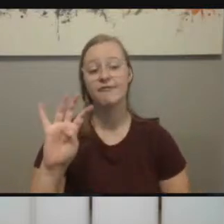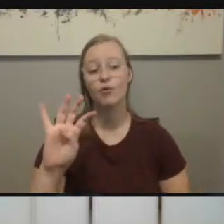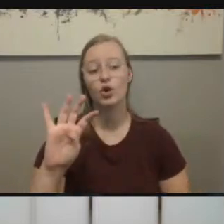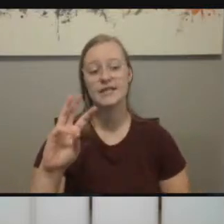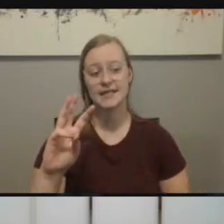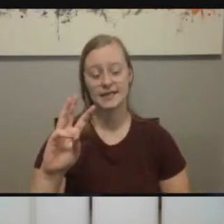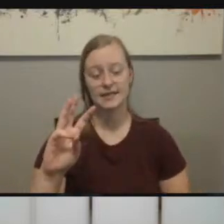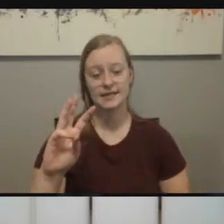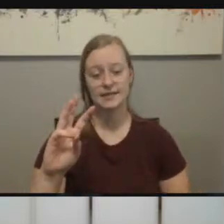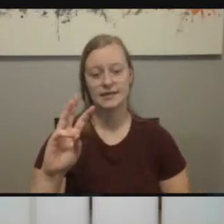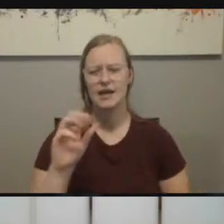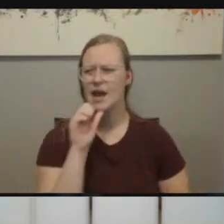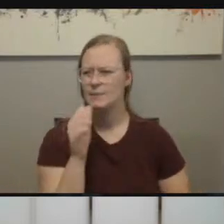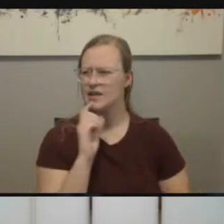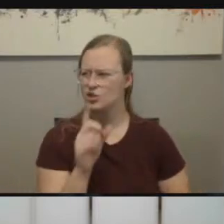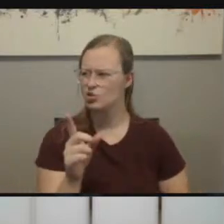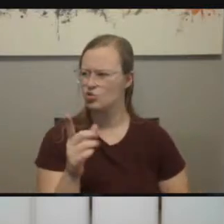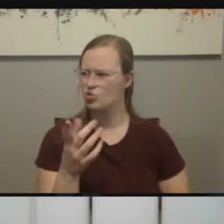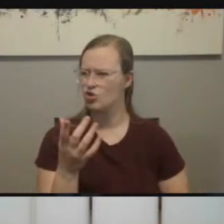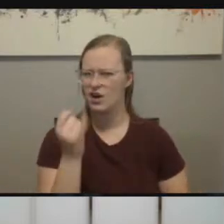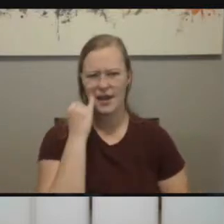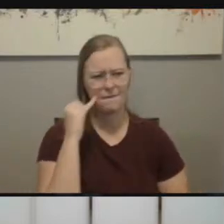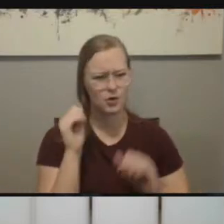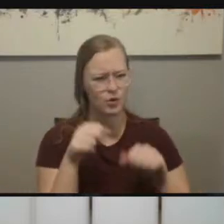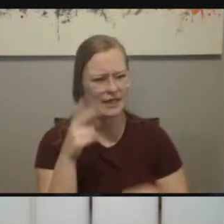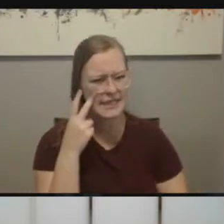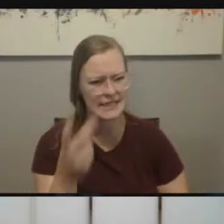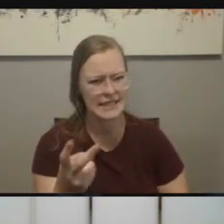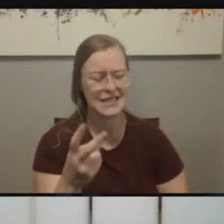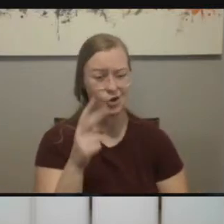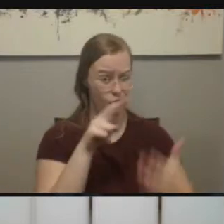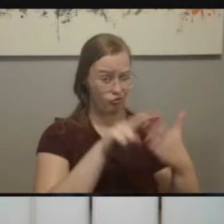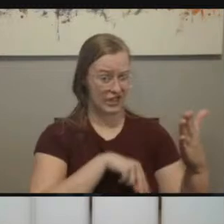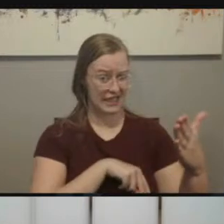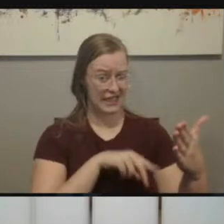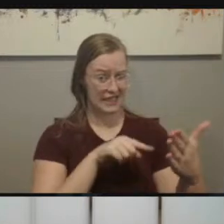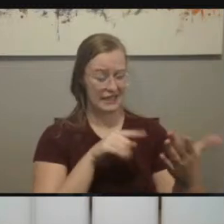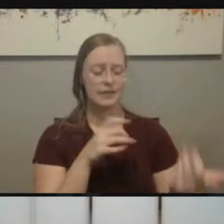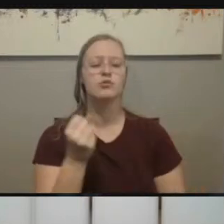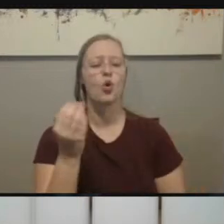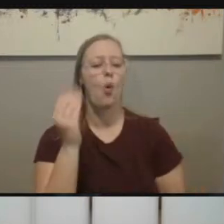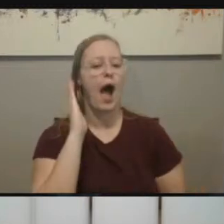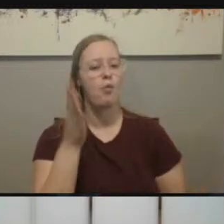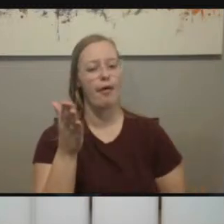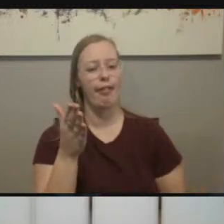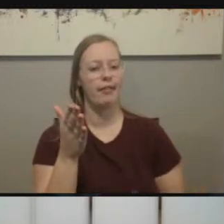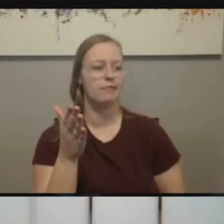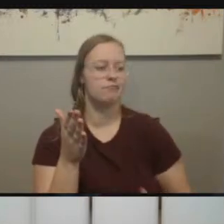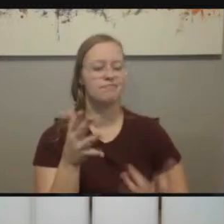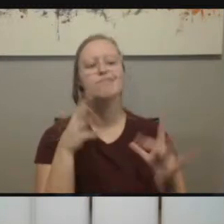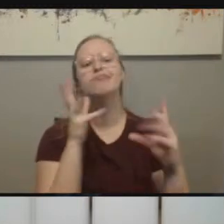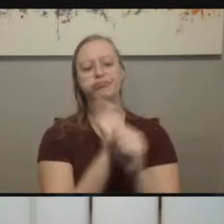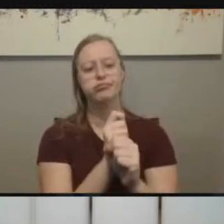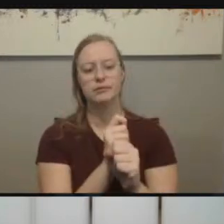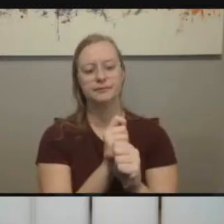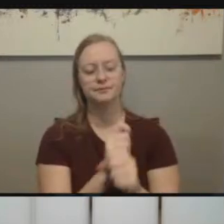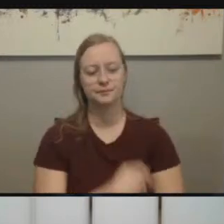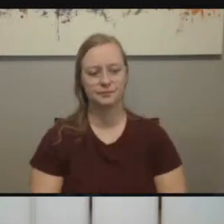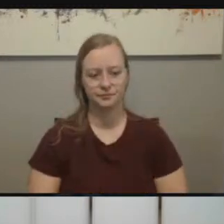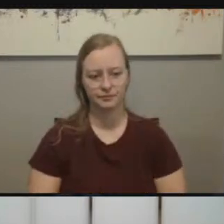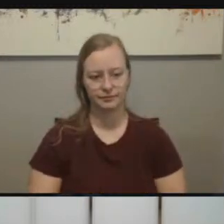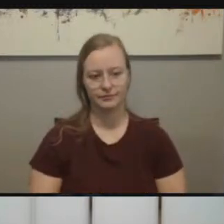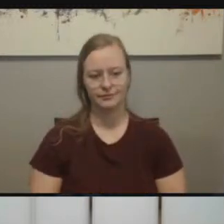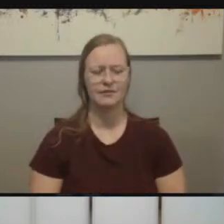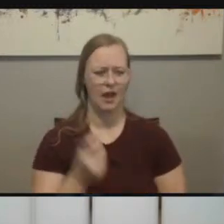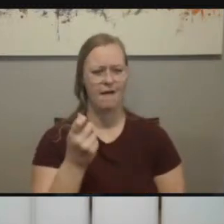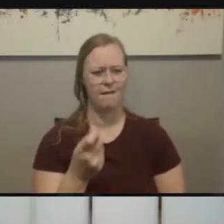1746. I'm not sure whether you can read, so I'll just paraphrase a couple